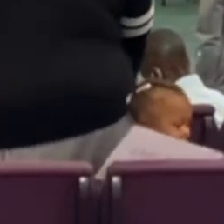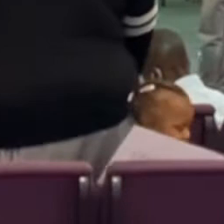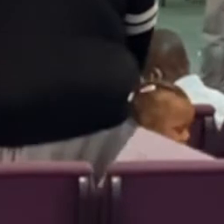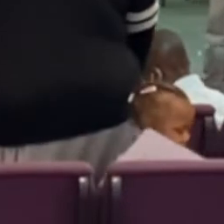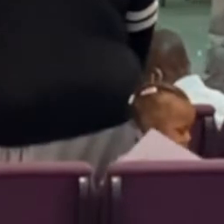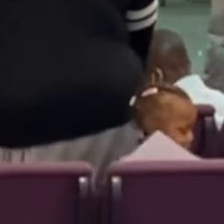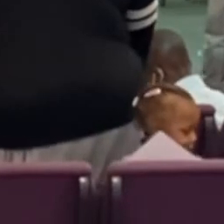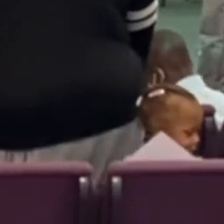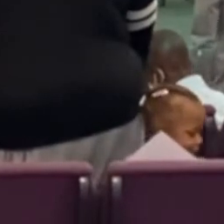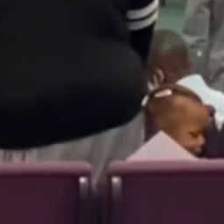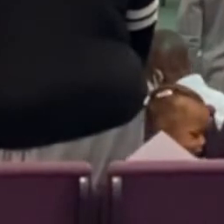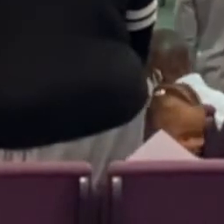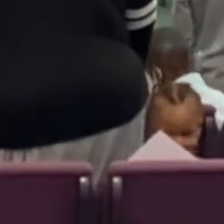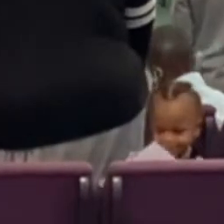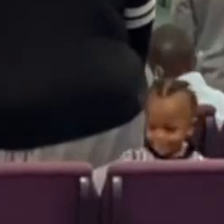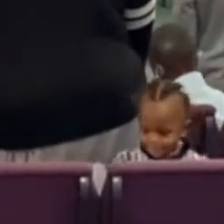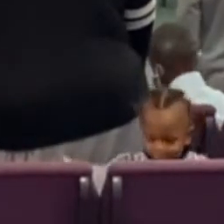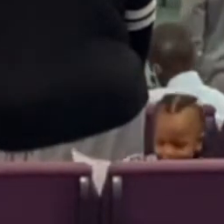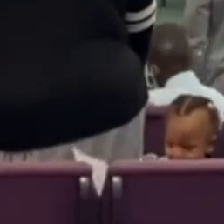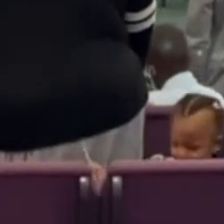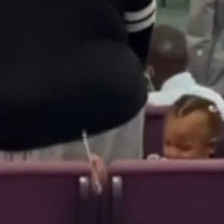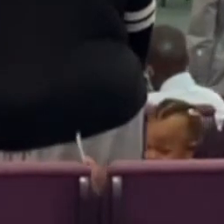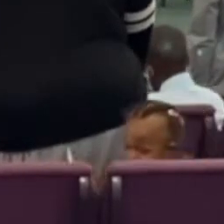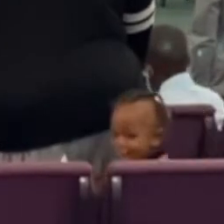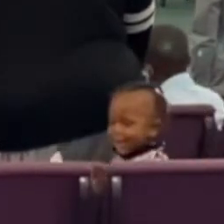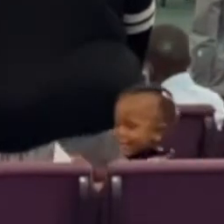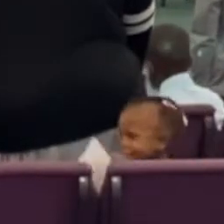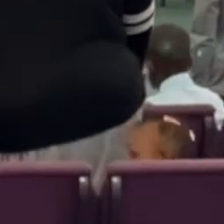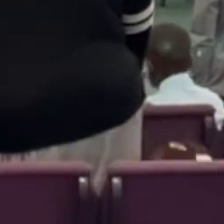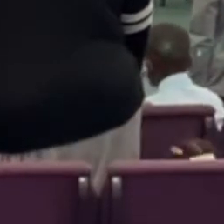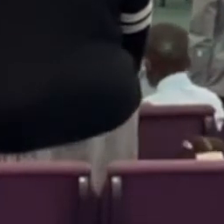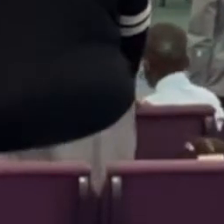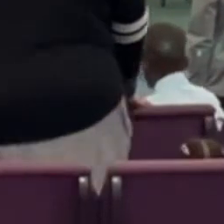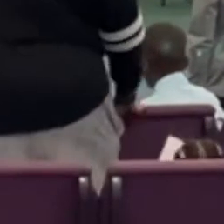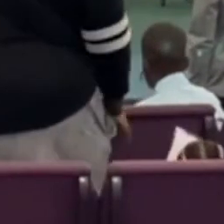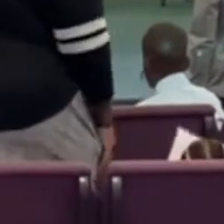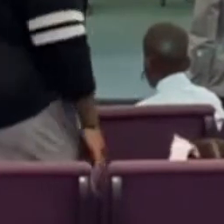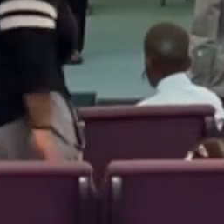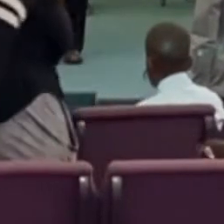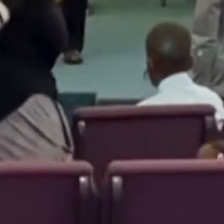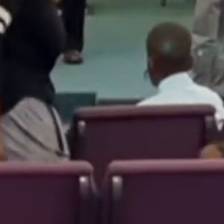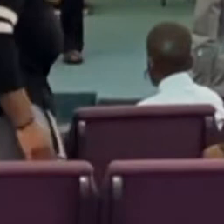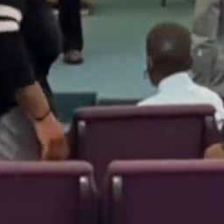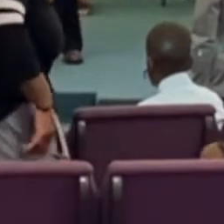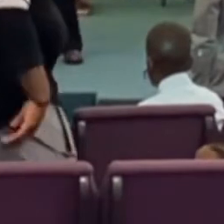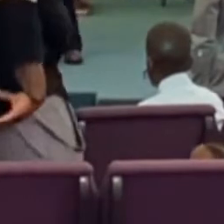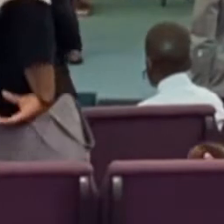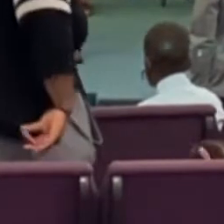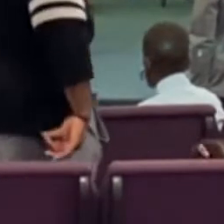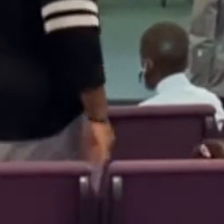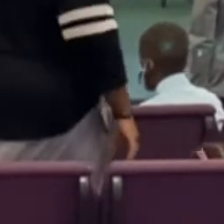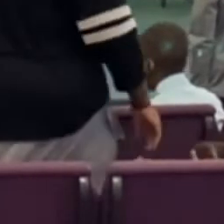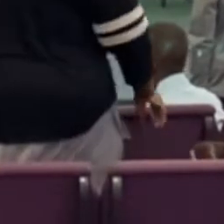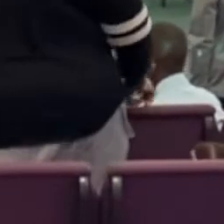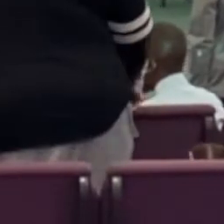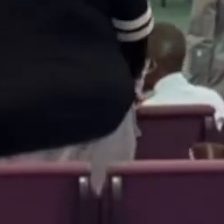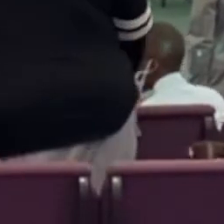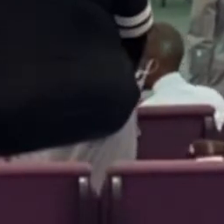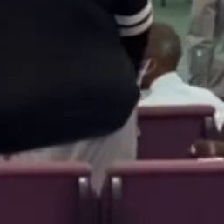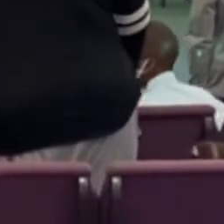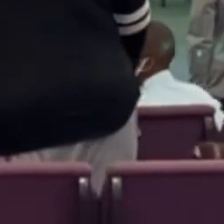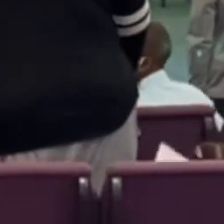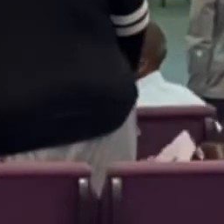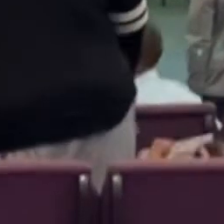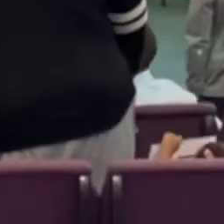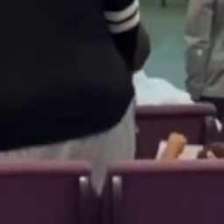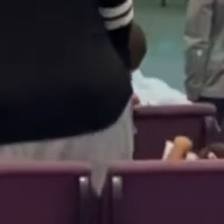but I think that we ought to sing it right here this morning. All right. We have people that have been renewed